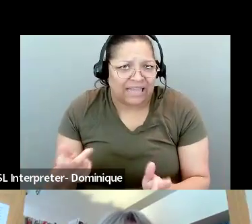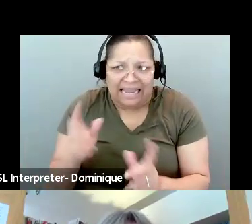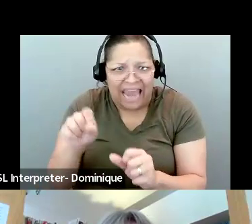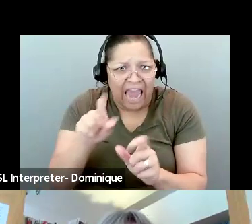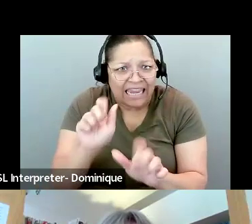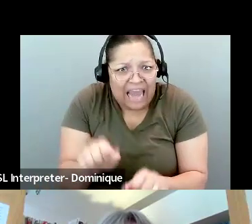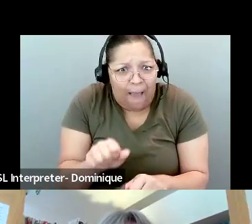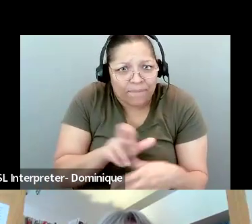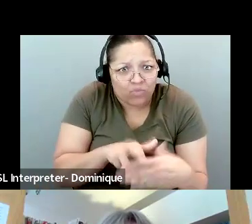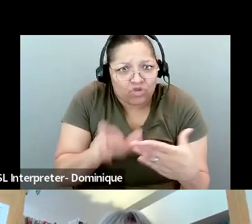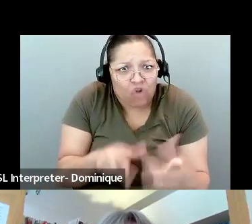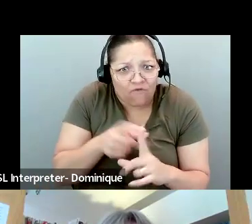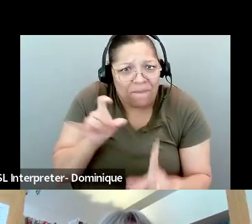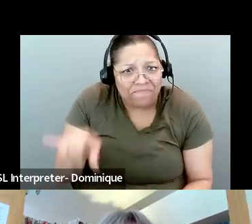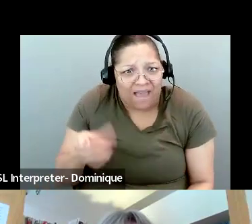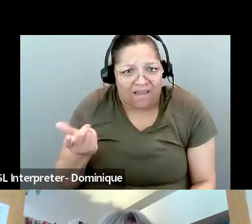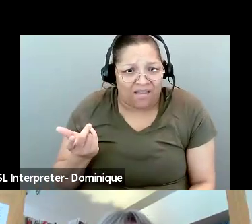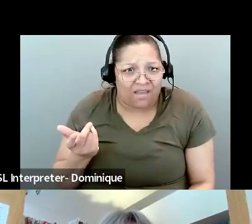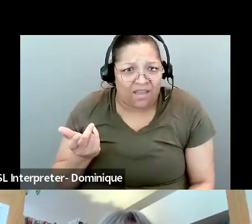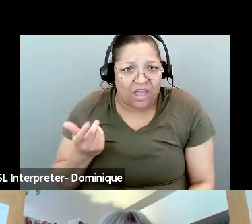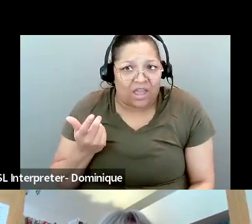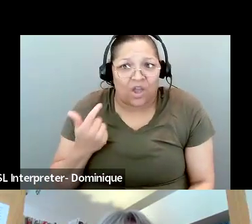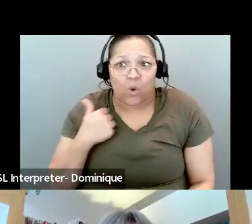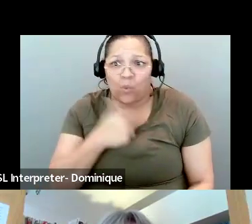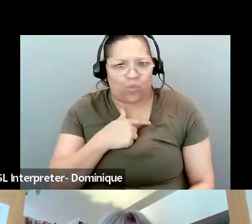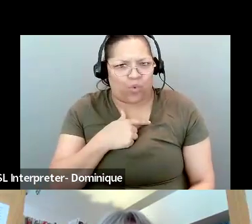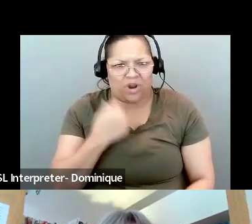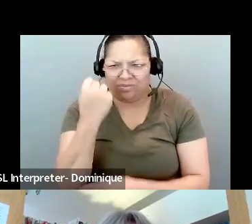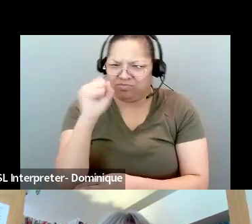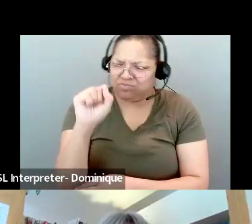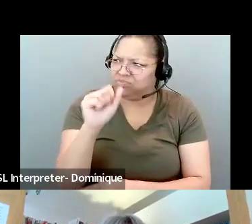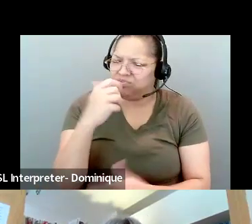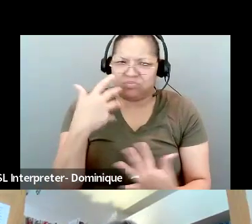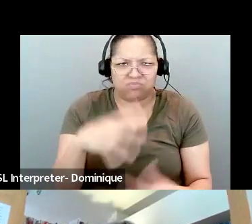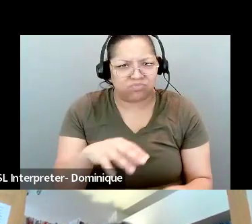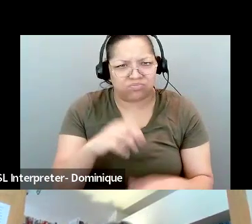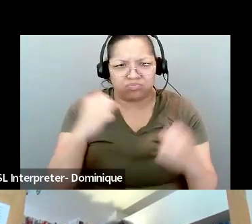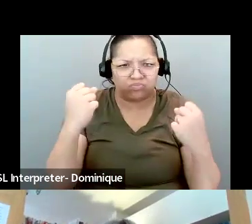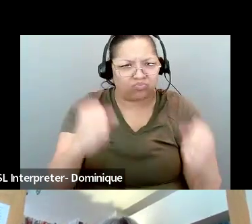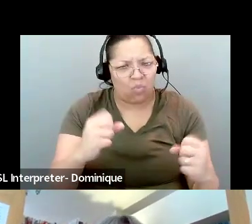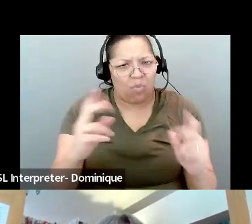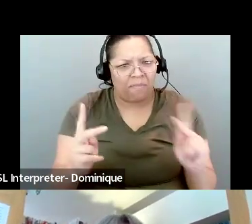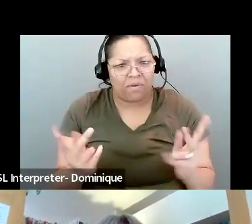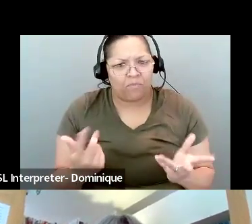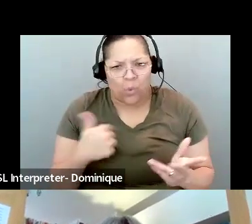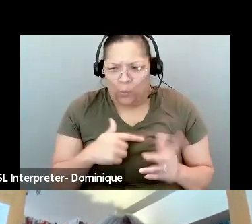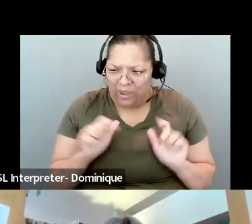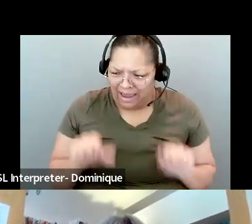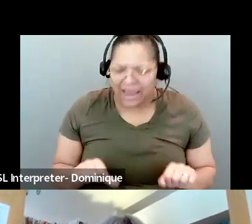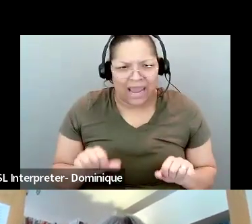And I think we can. I mean, we're a resilient people. So we can do just about